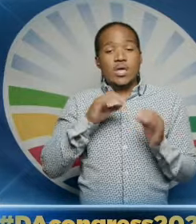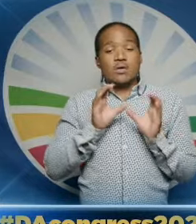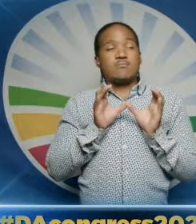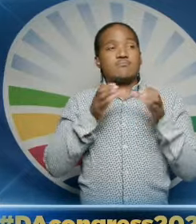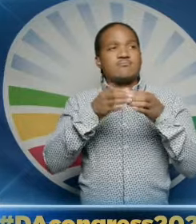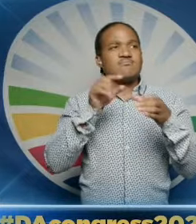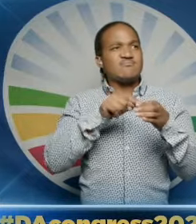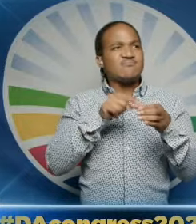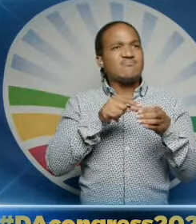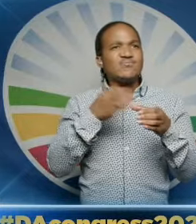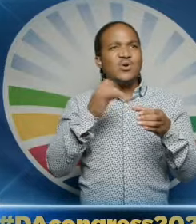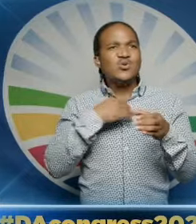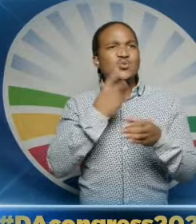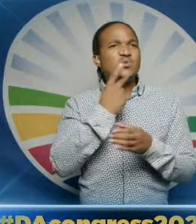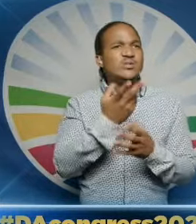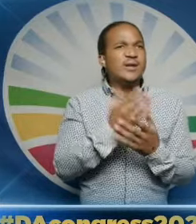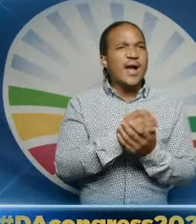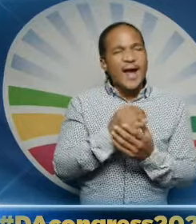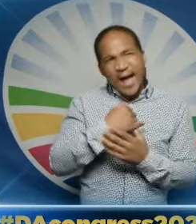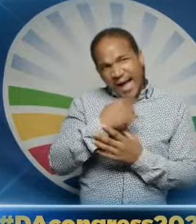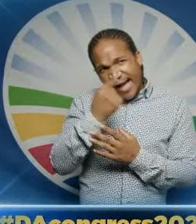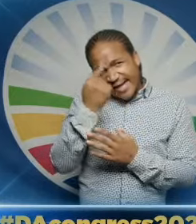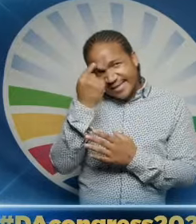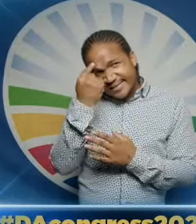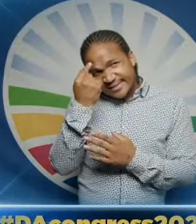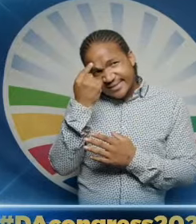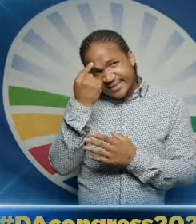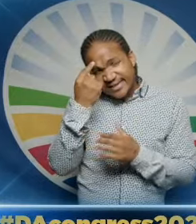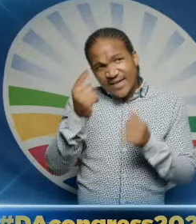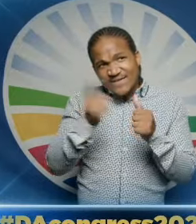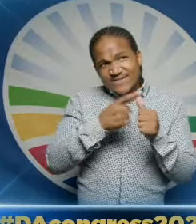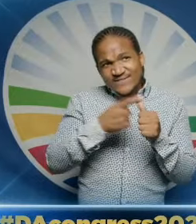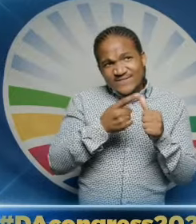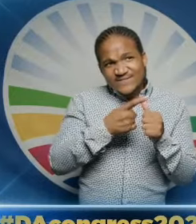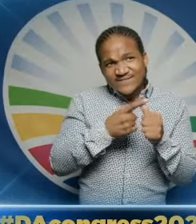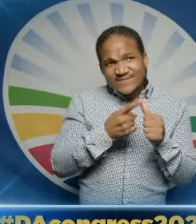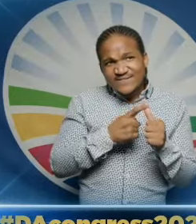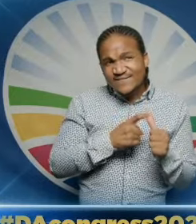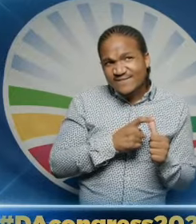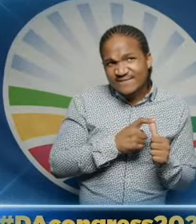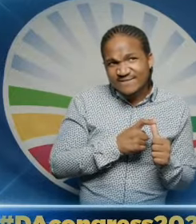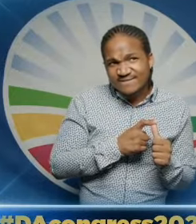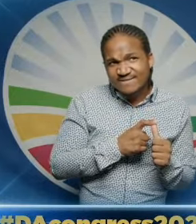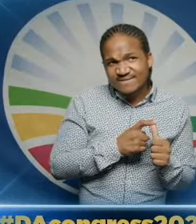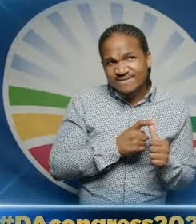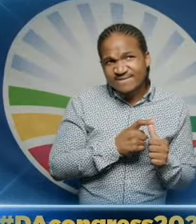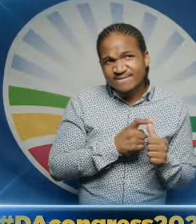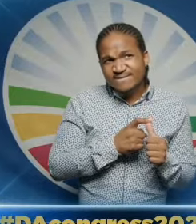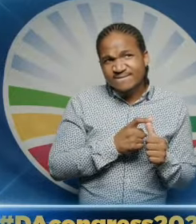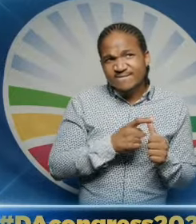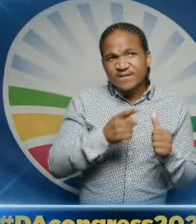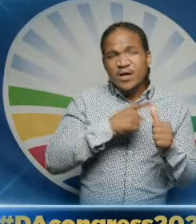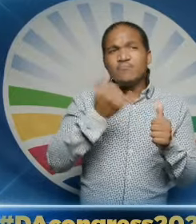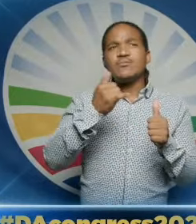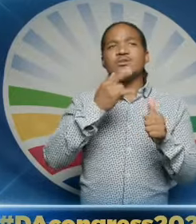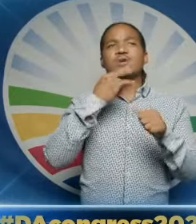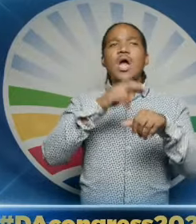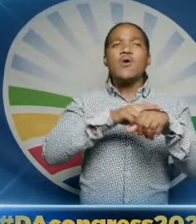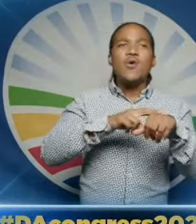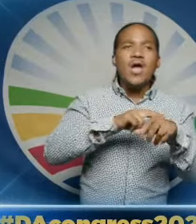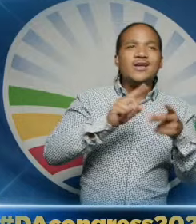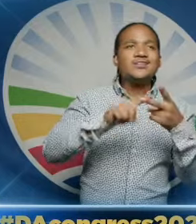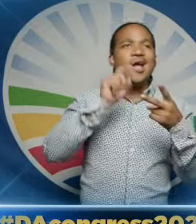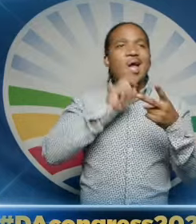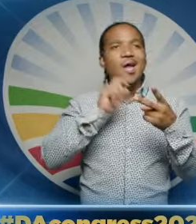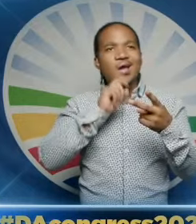Can you speak more on it? Look, I think perhaps let's first define diversity. Diversity is not just based on age, based on race, or based on